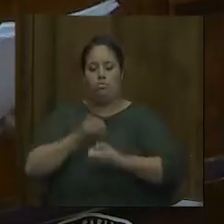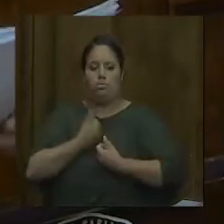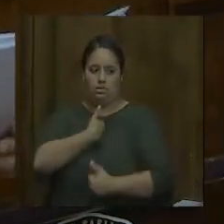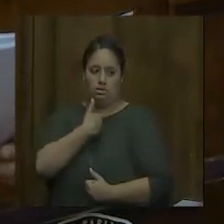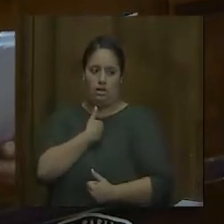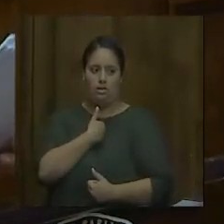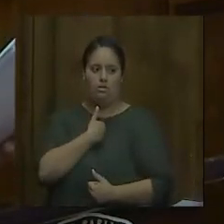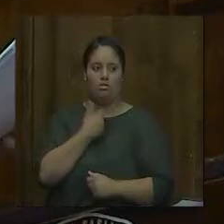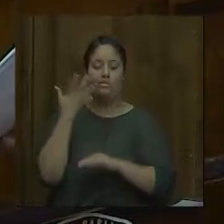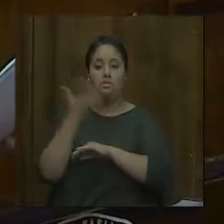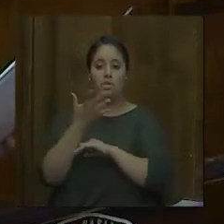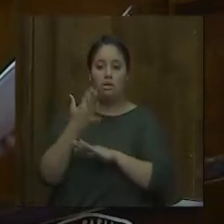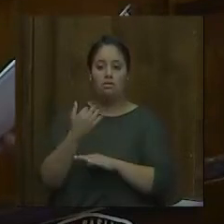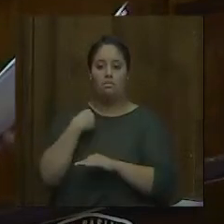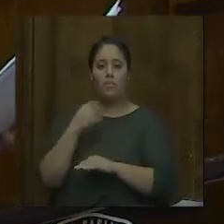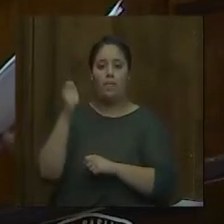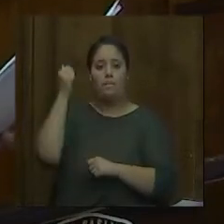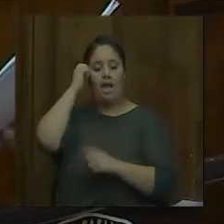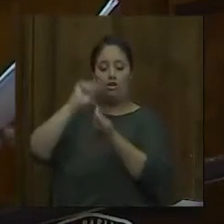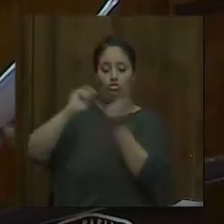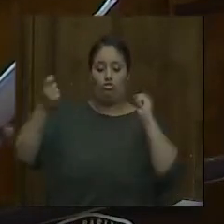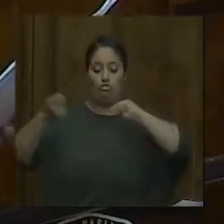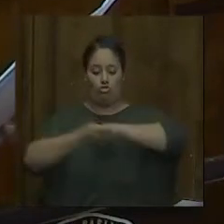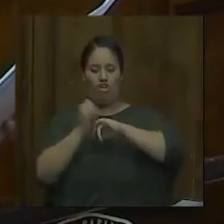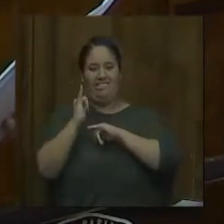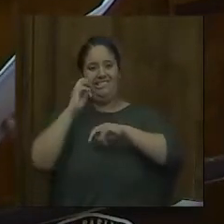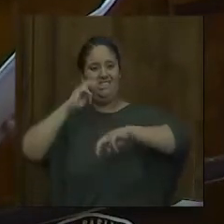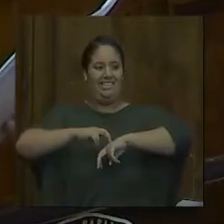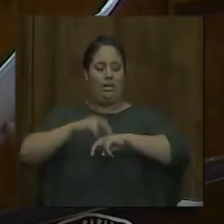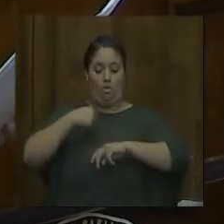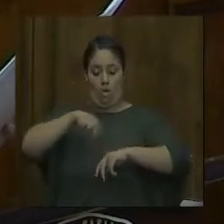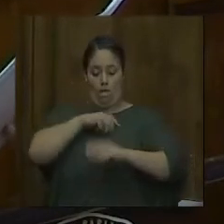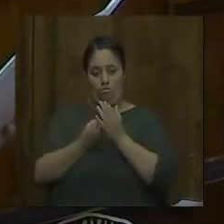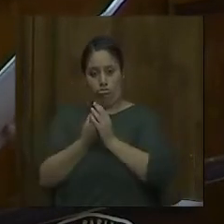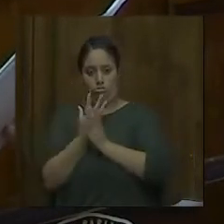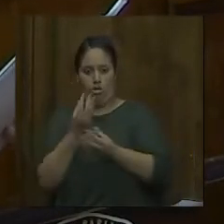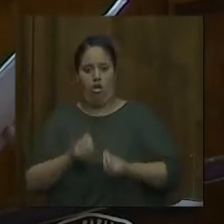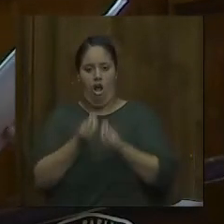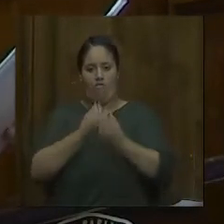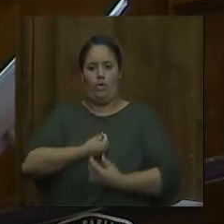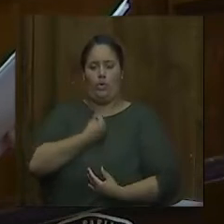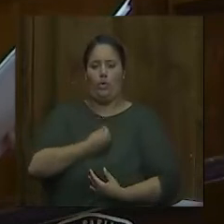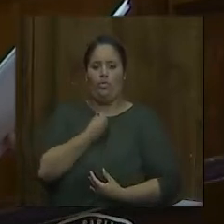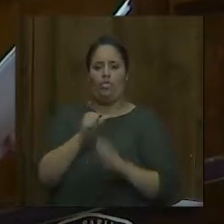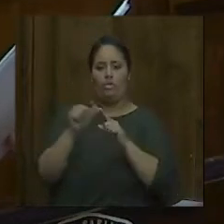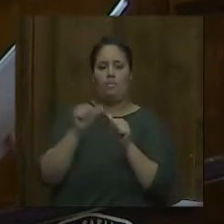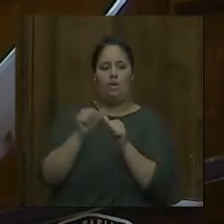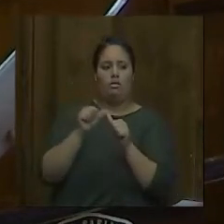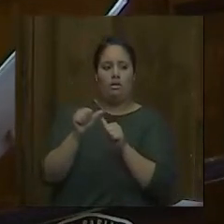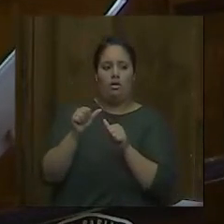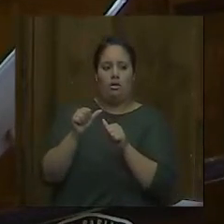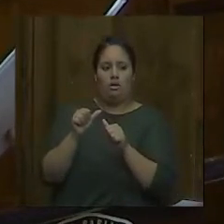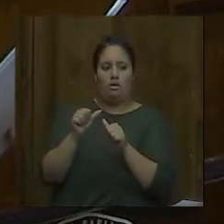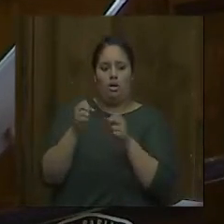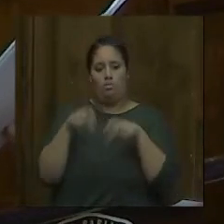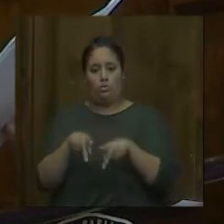themselves. Speaker, a mindset shift is urgently required to grow as a people and to offer our youth better prospects. It is the duty